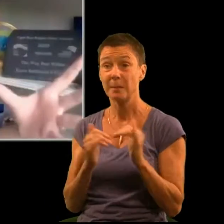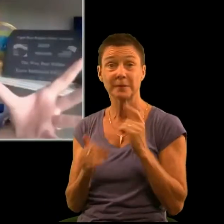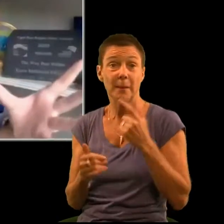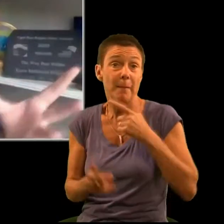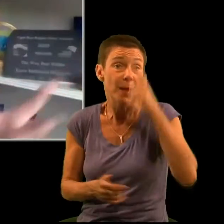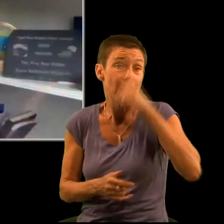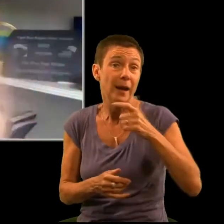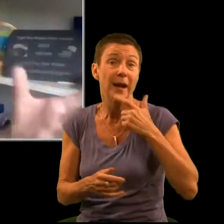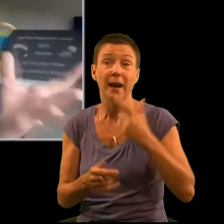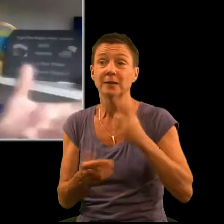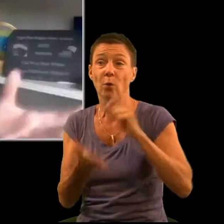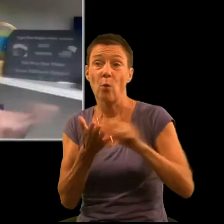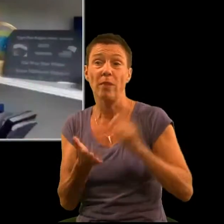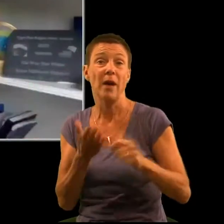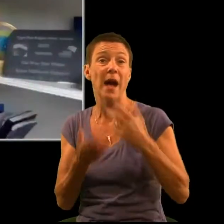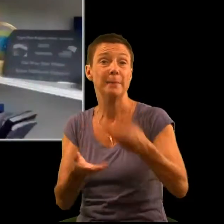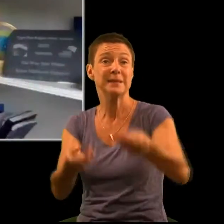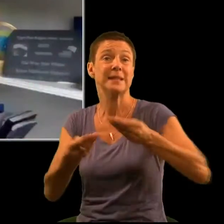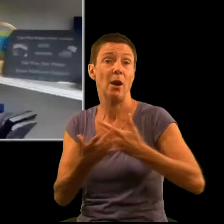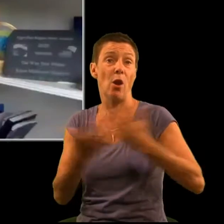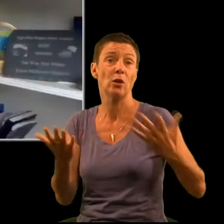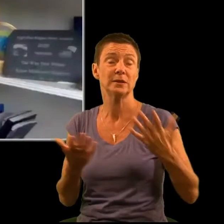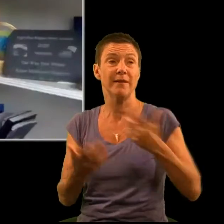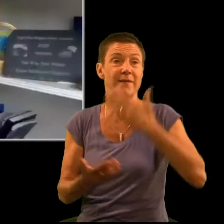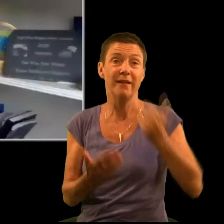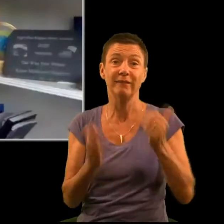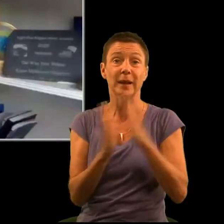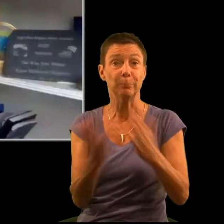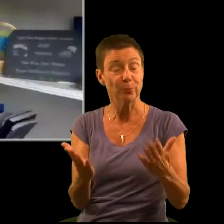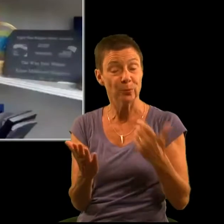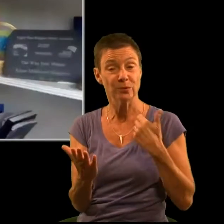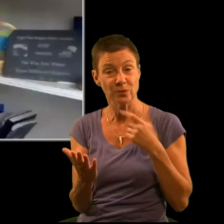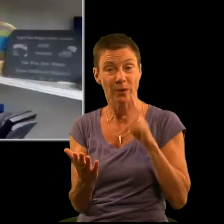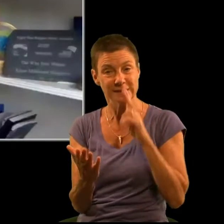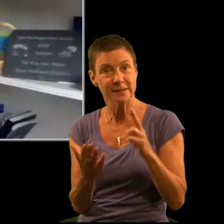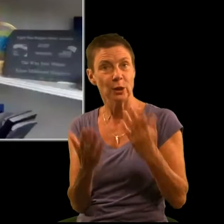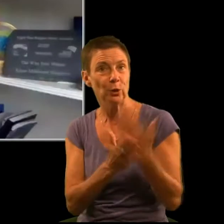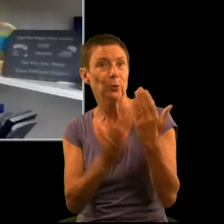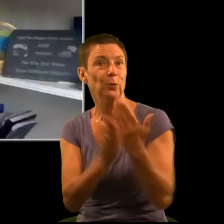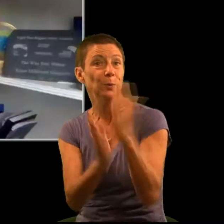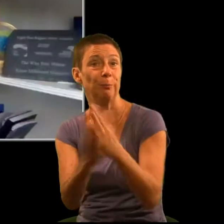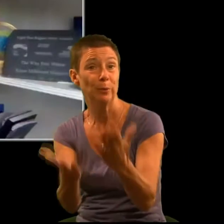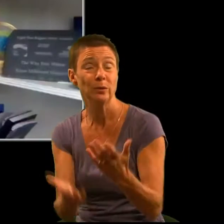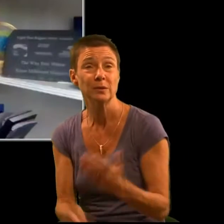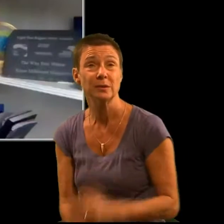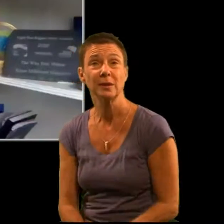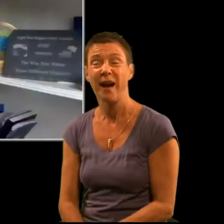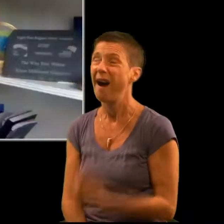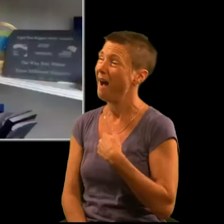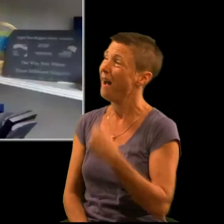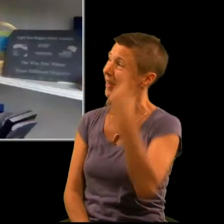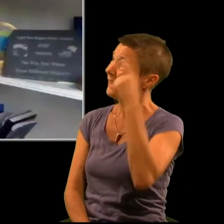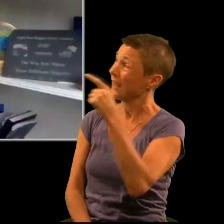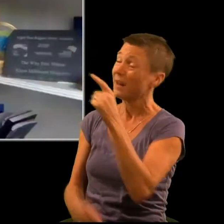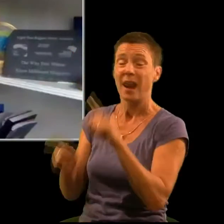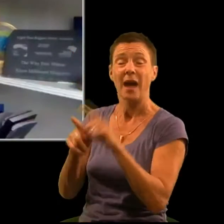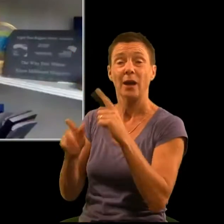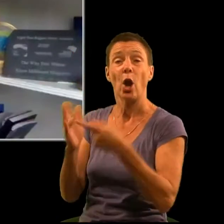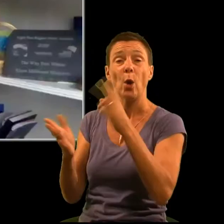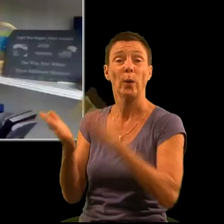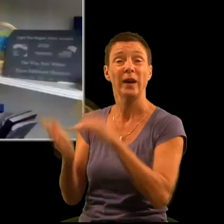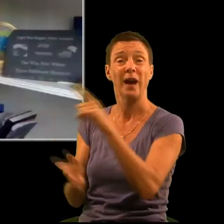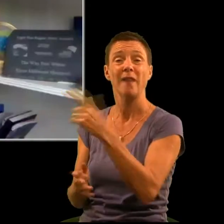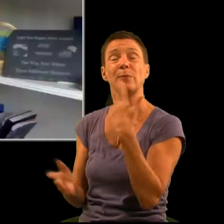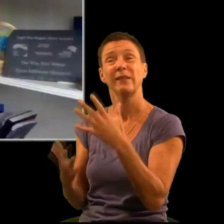So I really enjoyed sort of catching up on some of the newer stuff that's been coming out. So I've like Eoin, I've been very